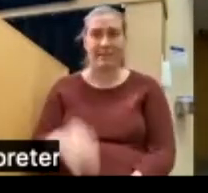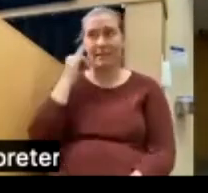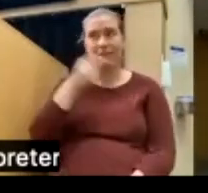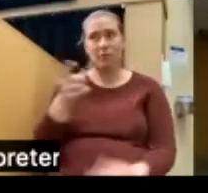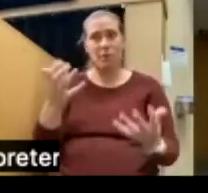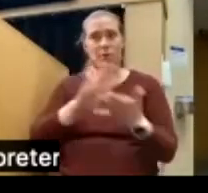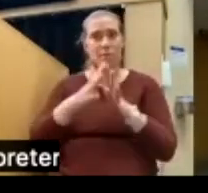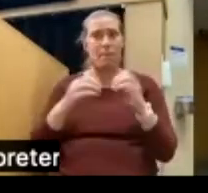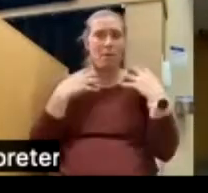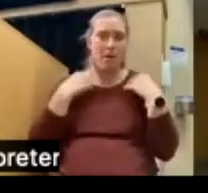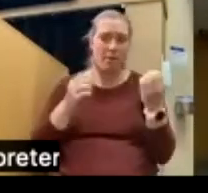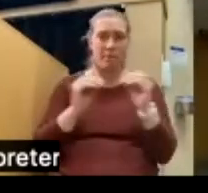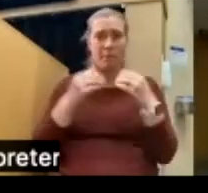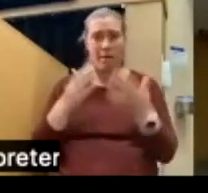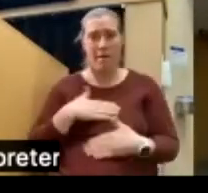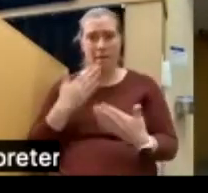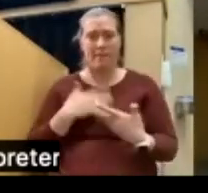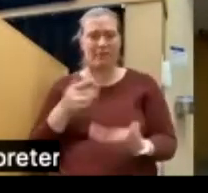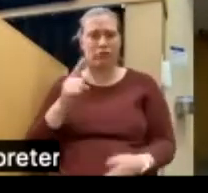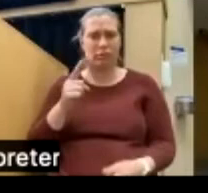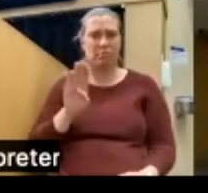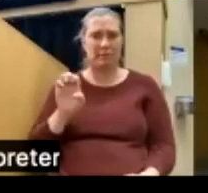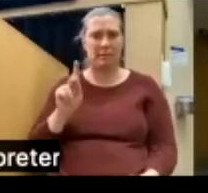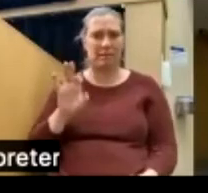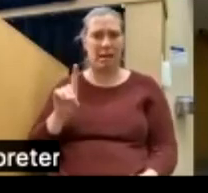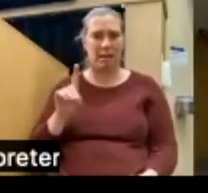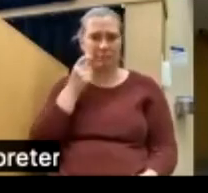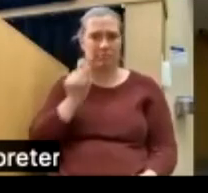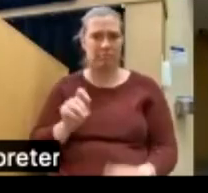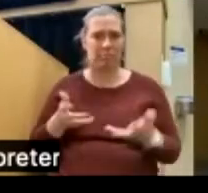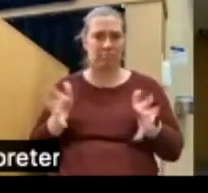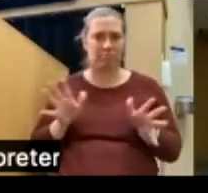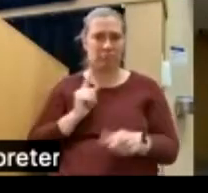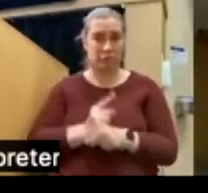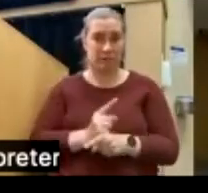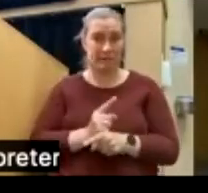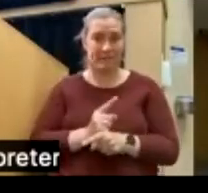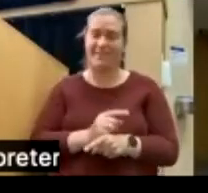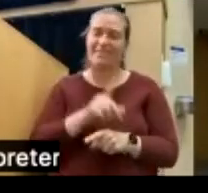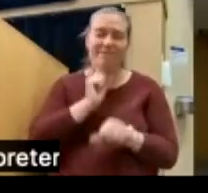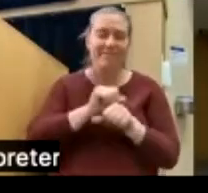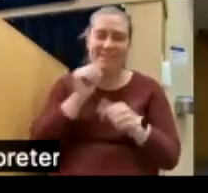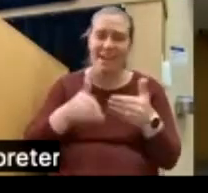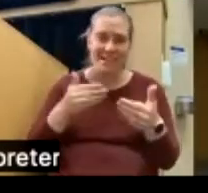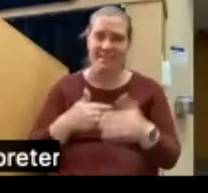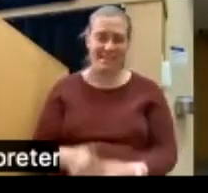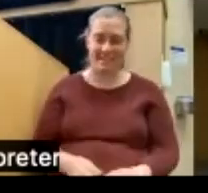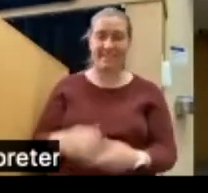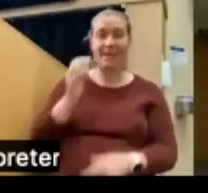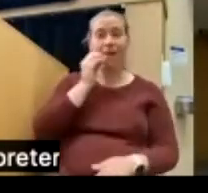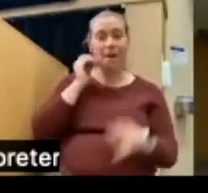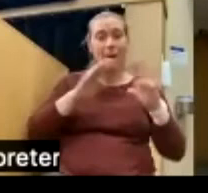just all be kind, right? Like, no problem. But of course, that's not easy. From conflict in homes